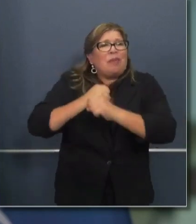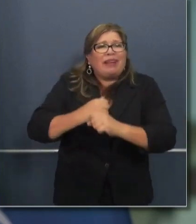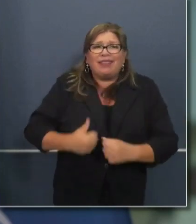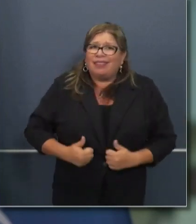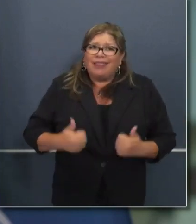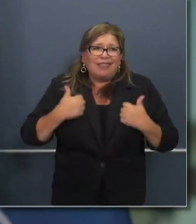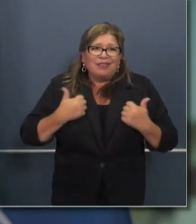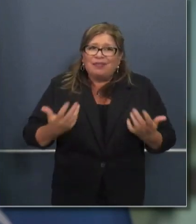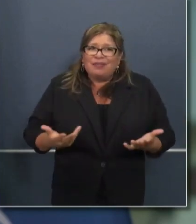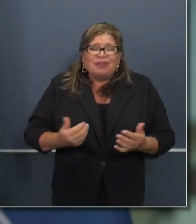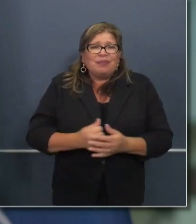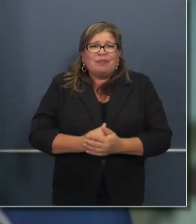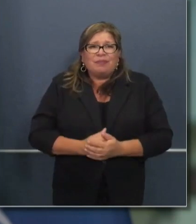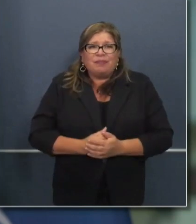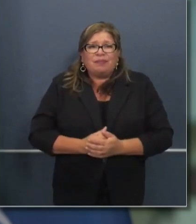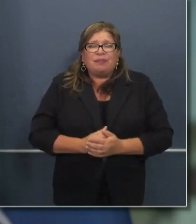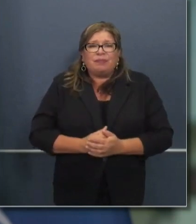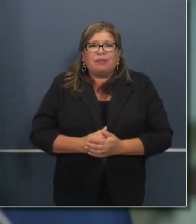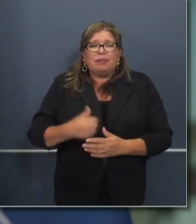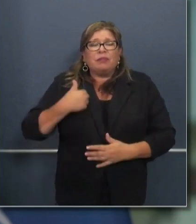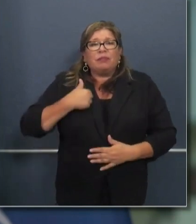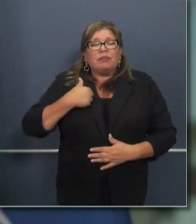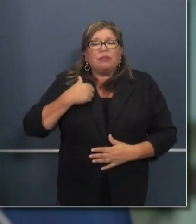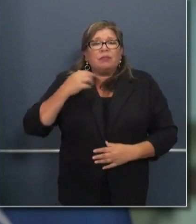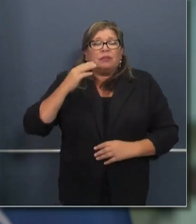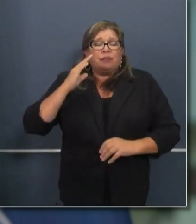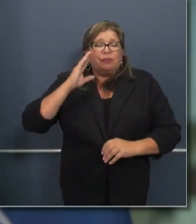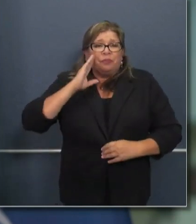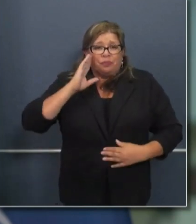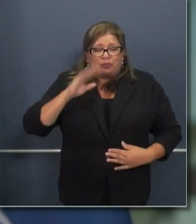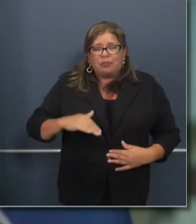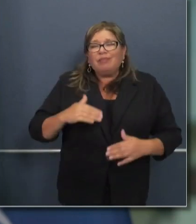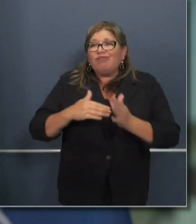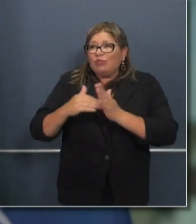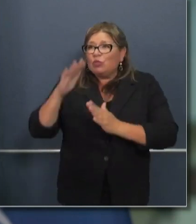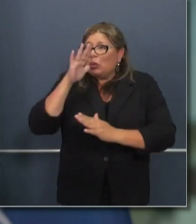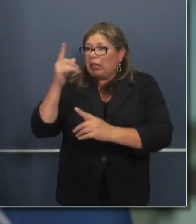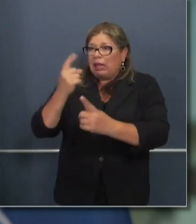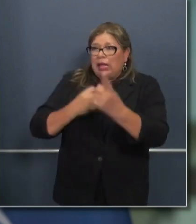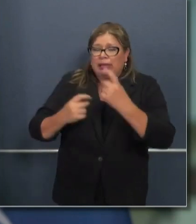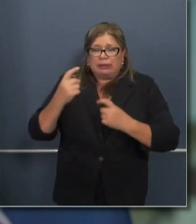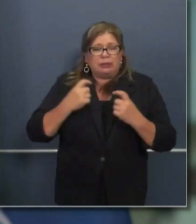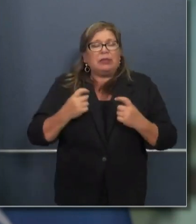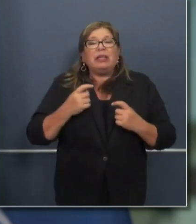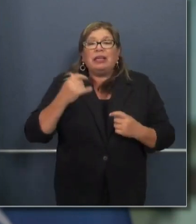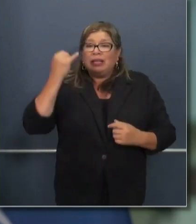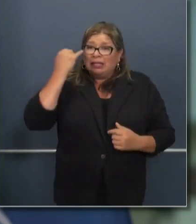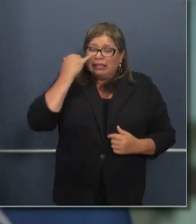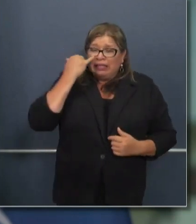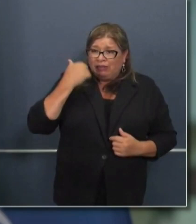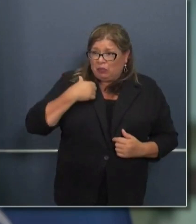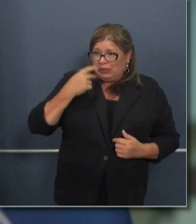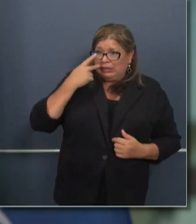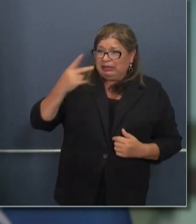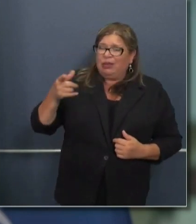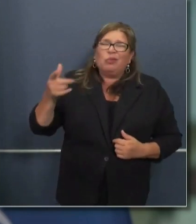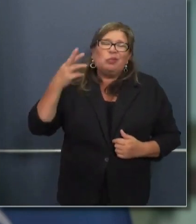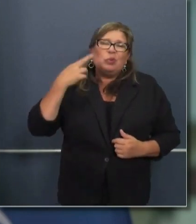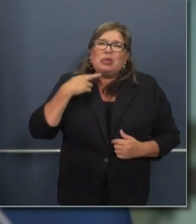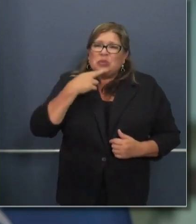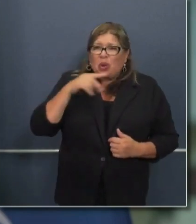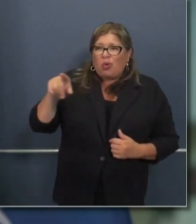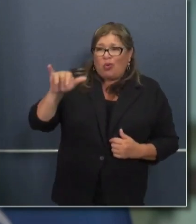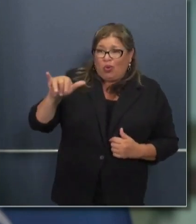asked in a moment when I turn this over to questions. What is the enforcement mechanism? Foundationally,